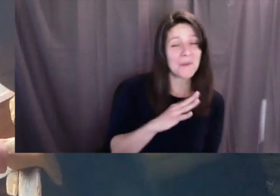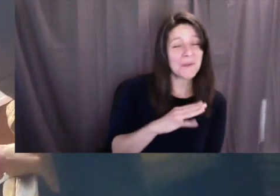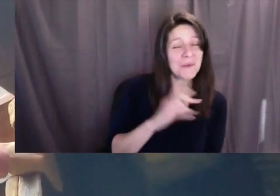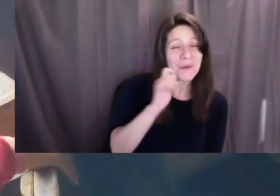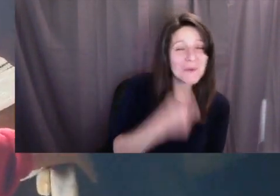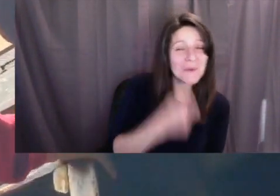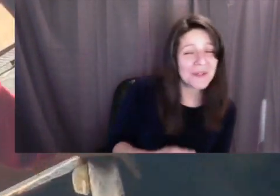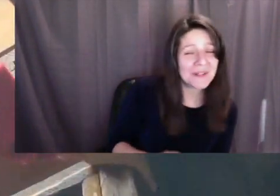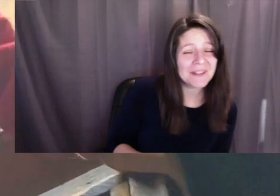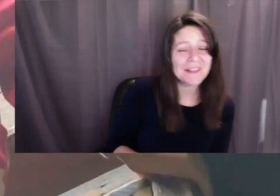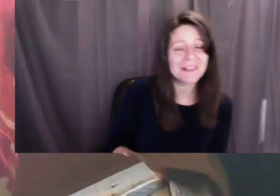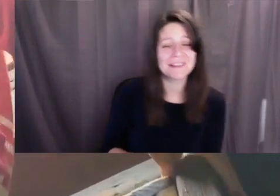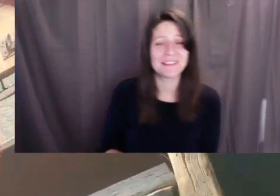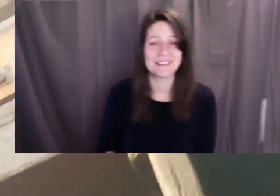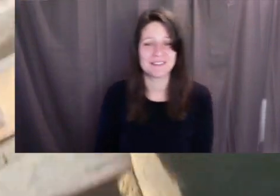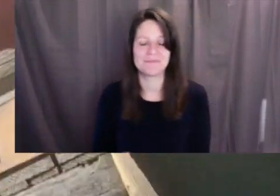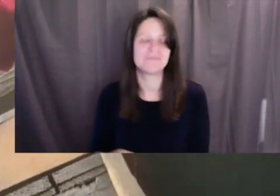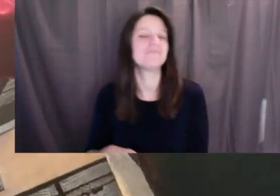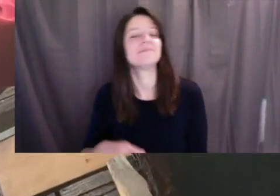too.